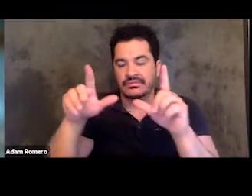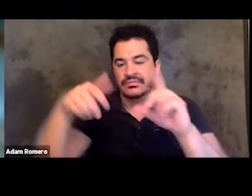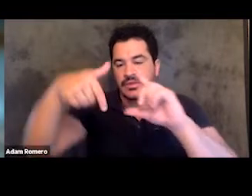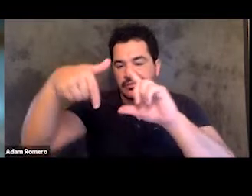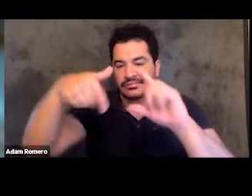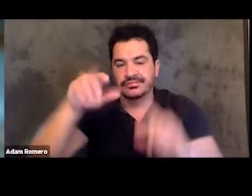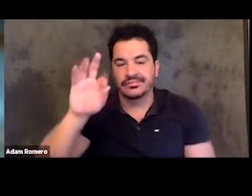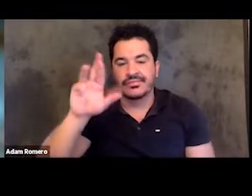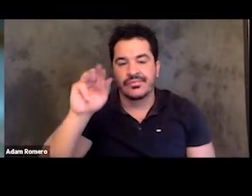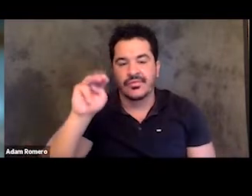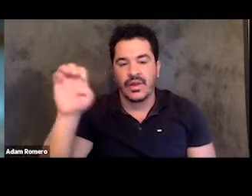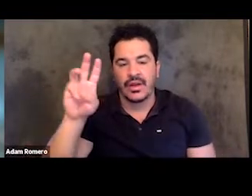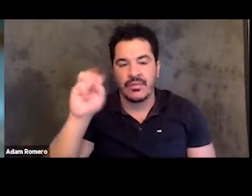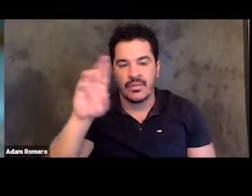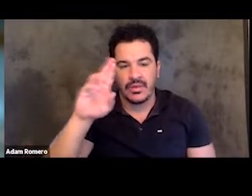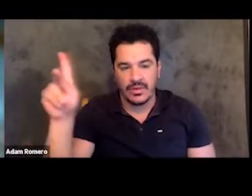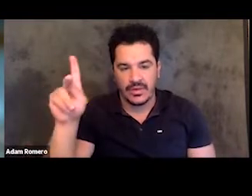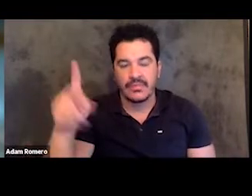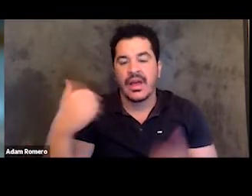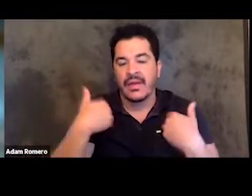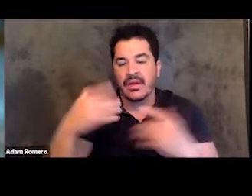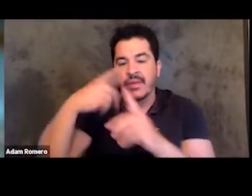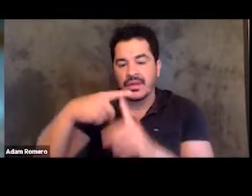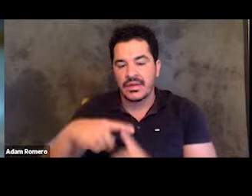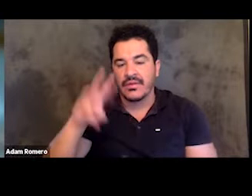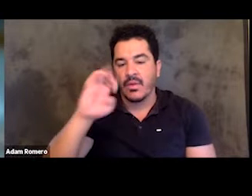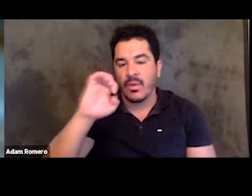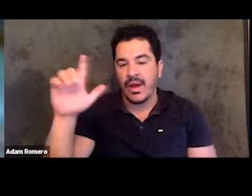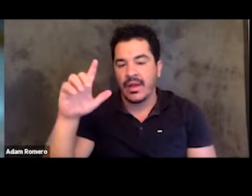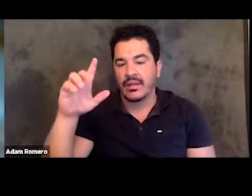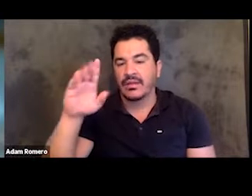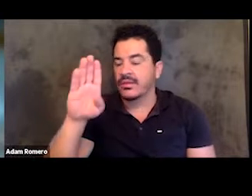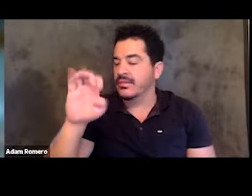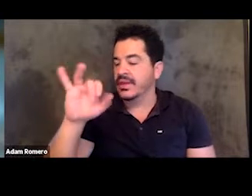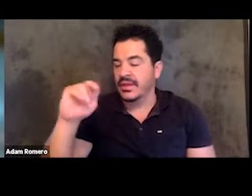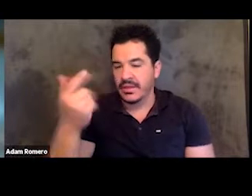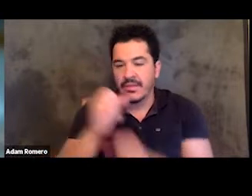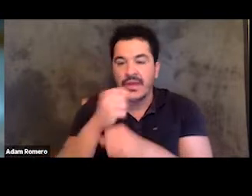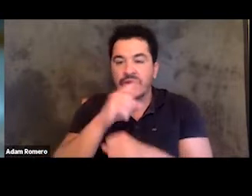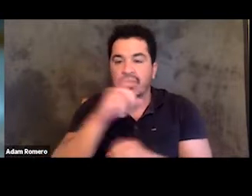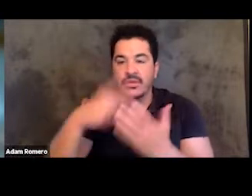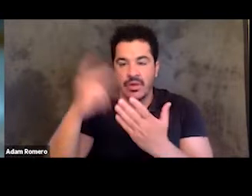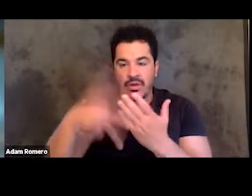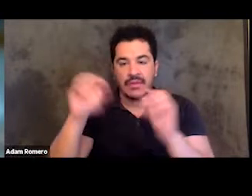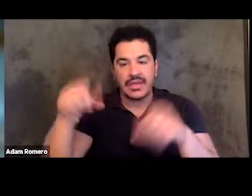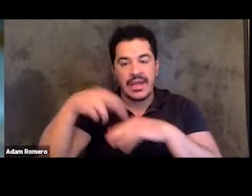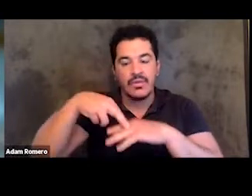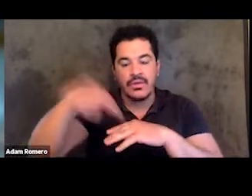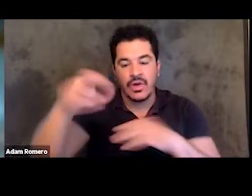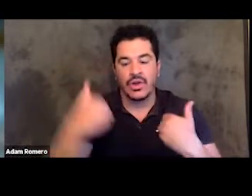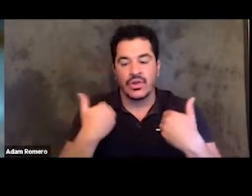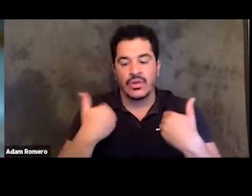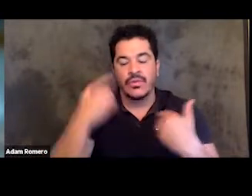build positive well-being, 2, making sure programs can refer youth for additional services when